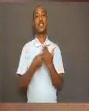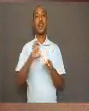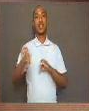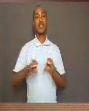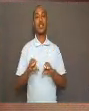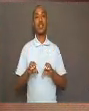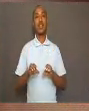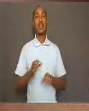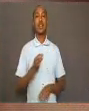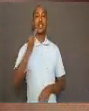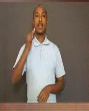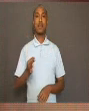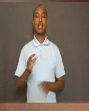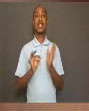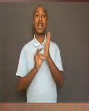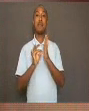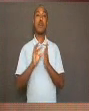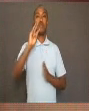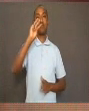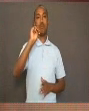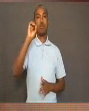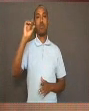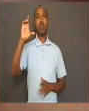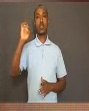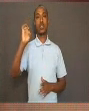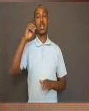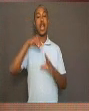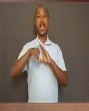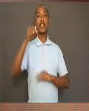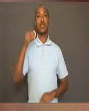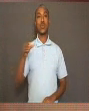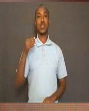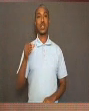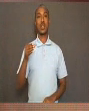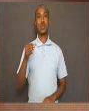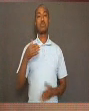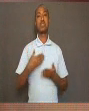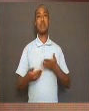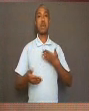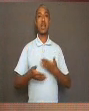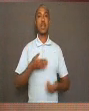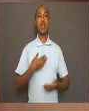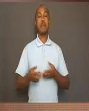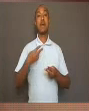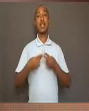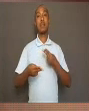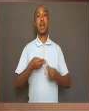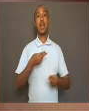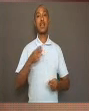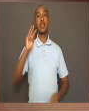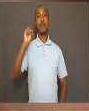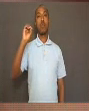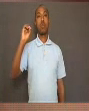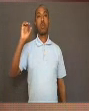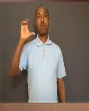order to determine the number of moles in the solution, we simply multiply the